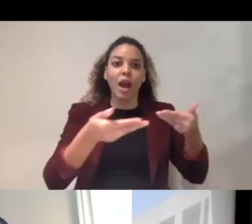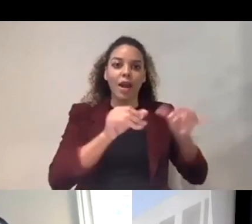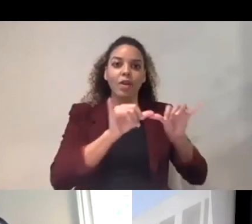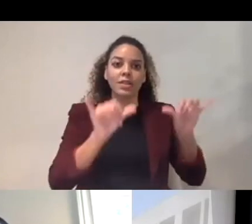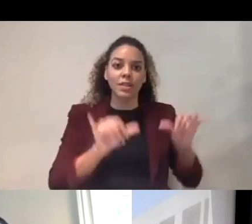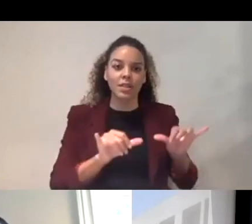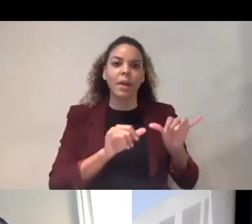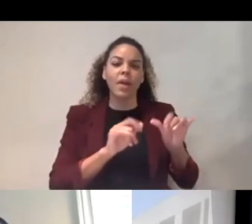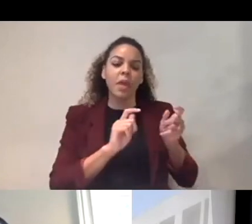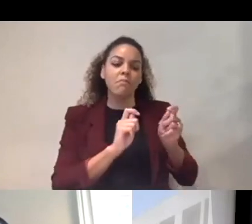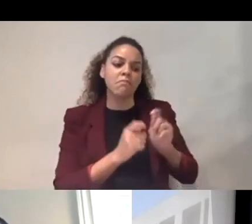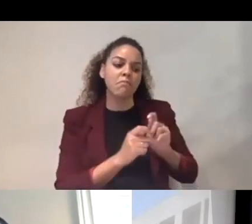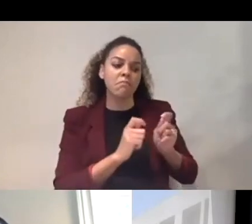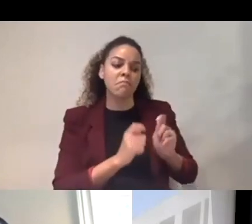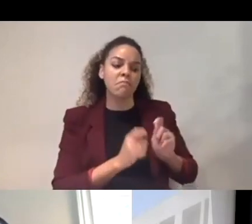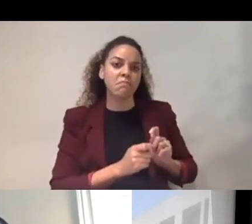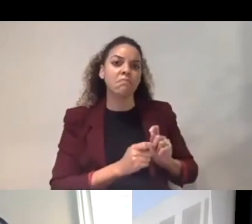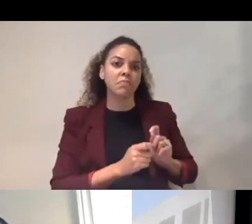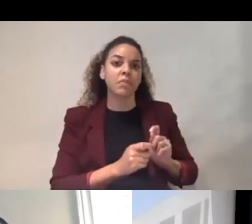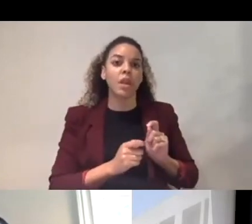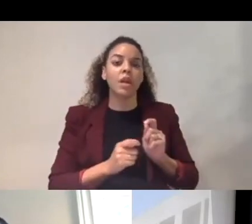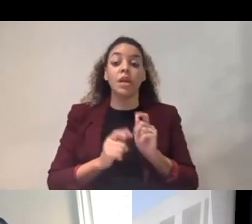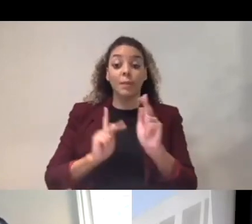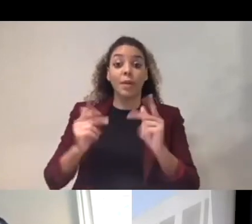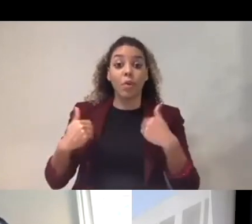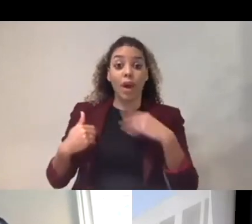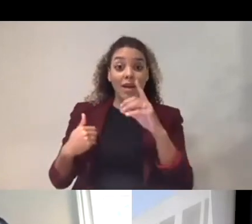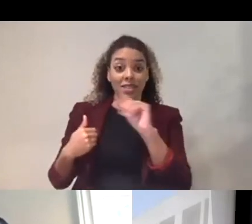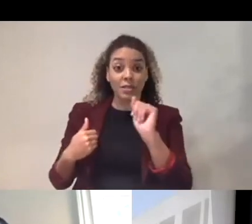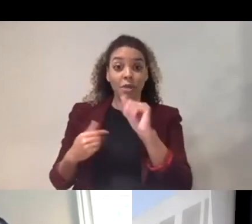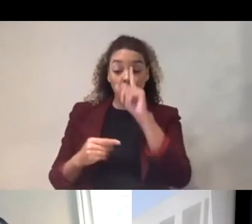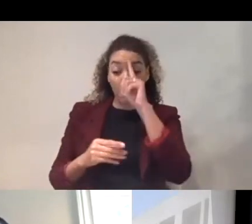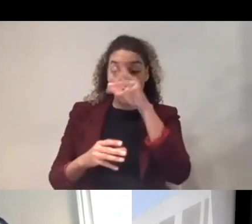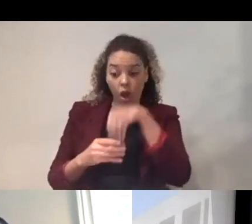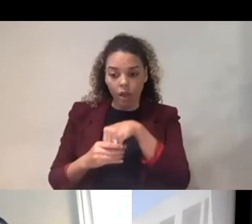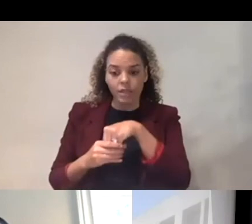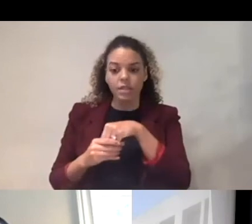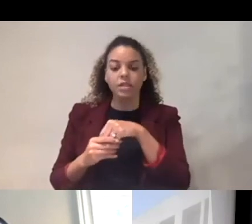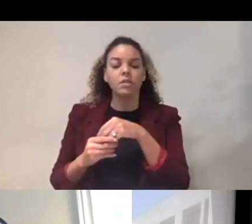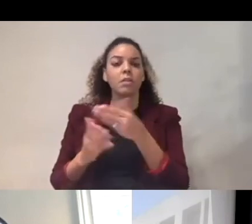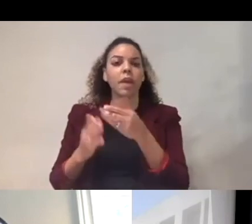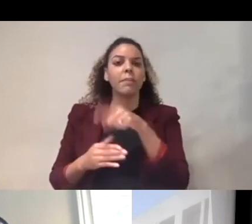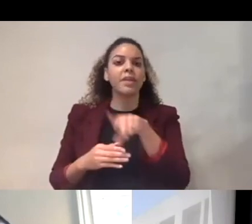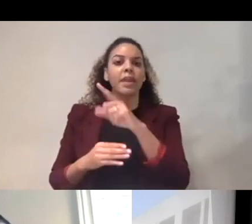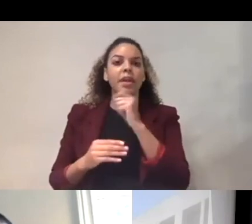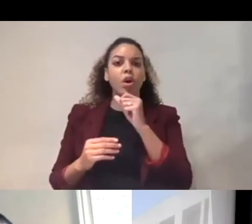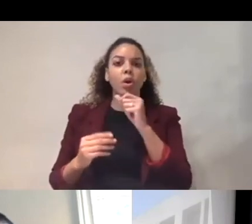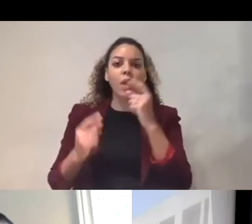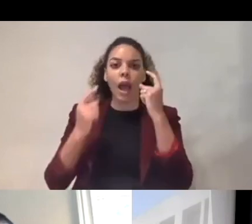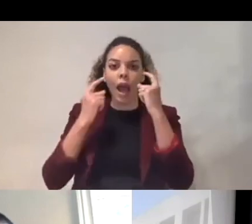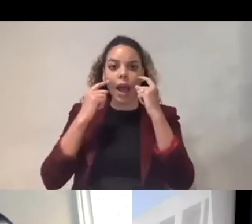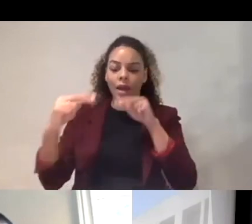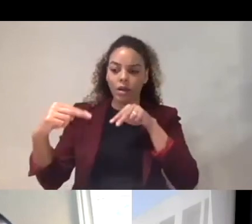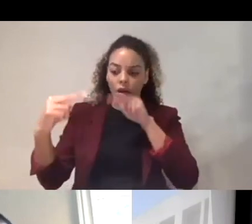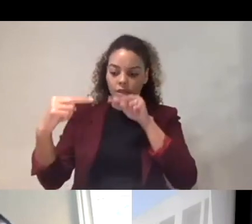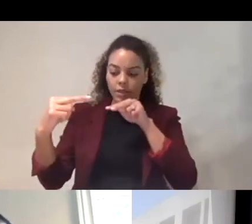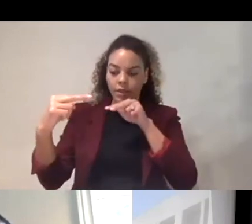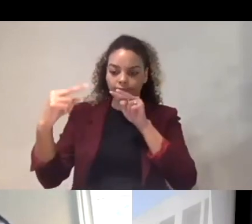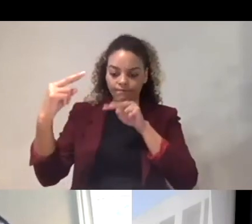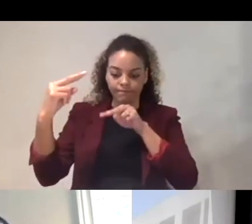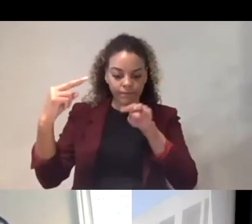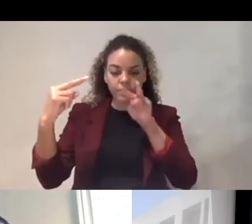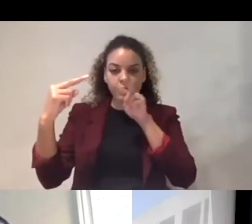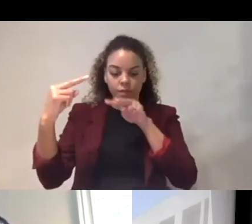some characteristics that are similar are that often someone with autism might not have eye contact, or it might be a challenge for them,